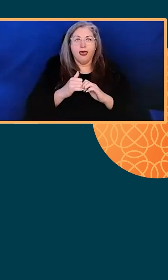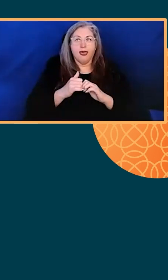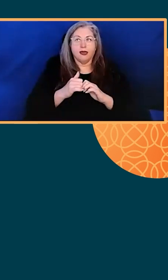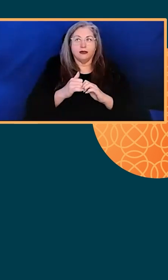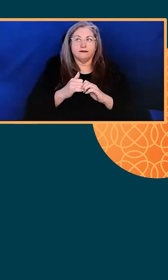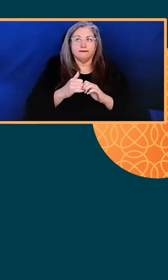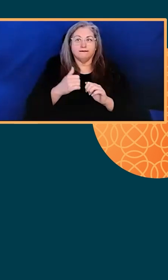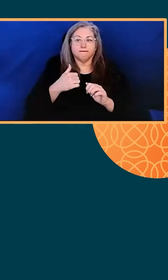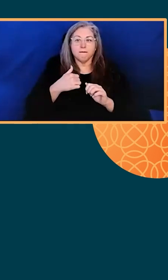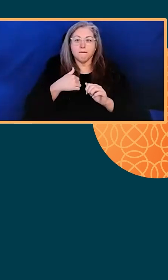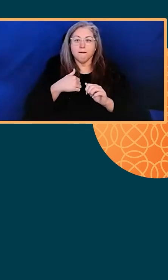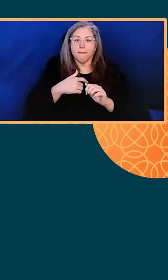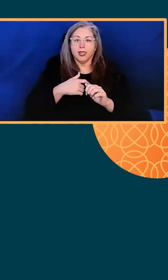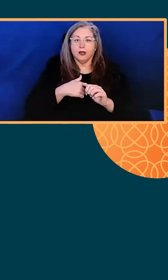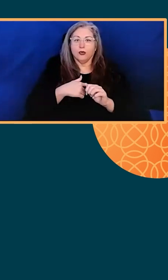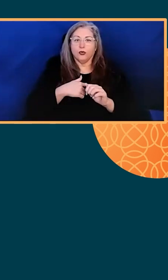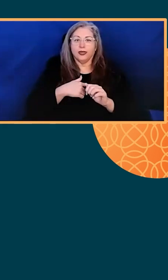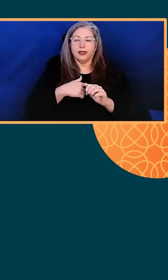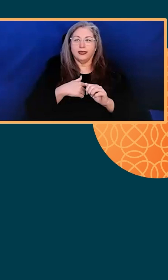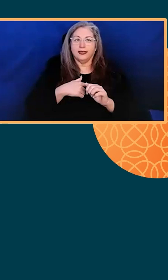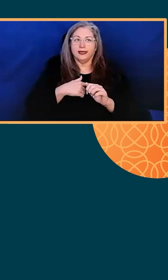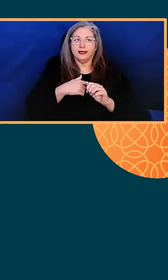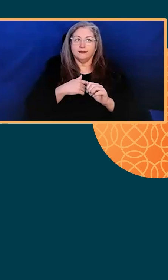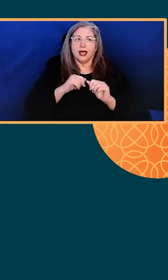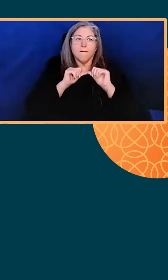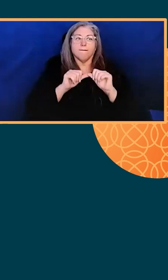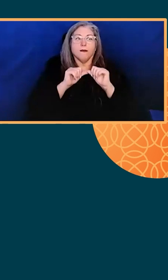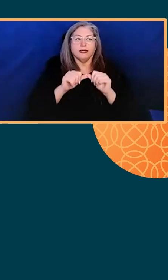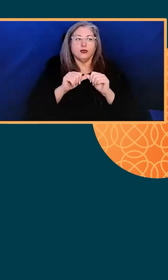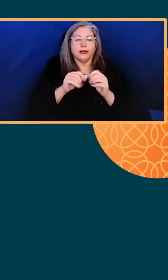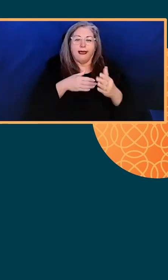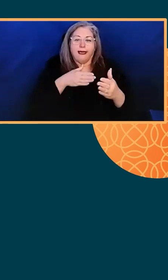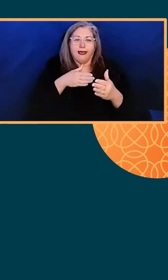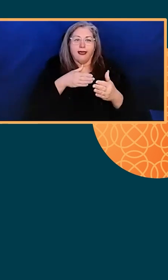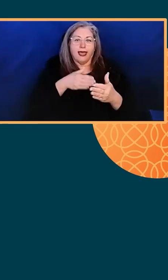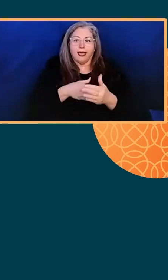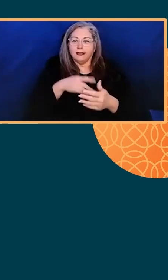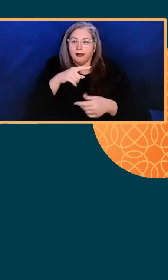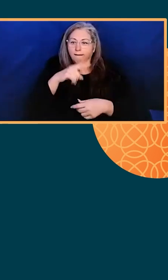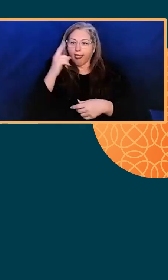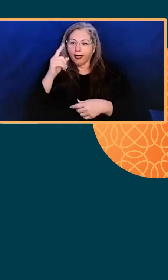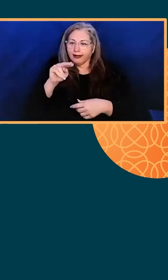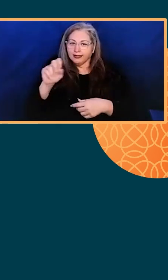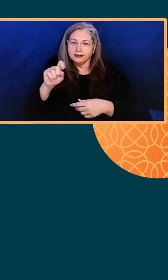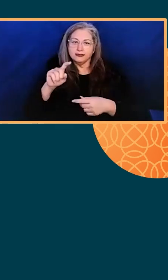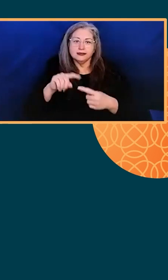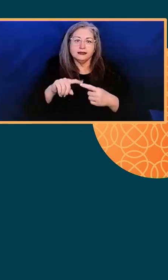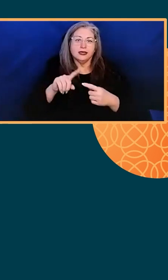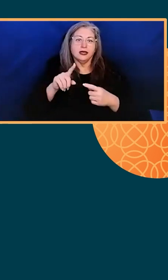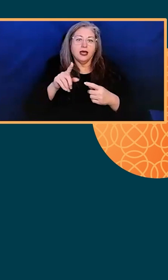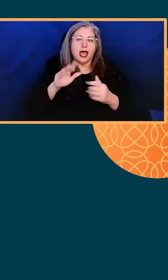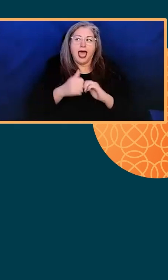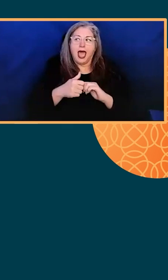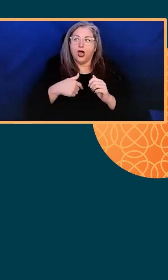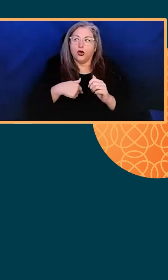we uphold anti-Blackness. It's one of the ways in which, you know, we